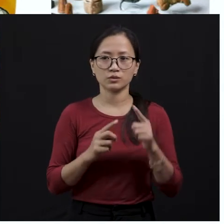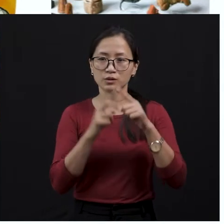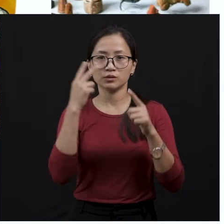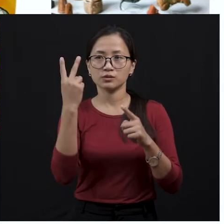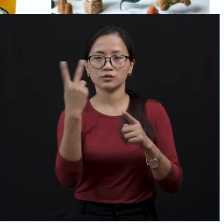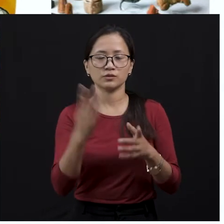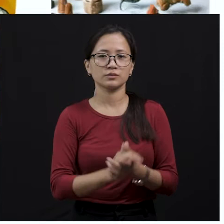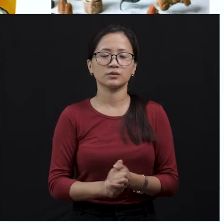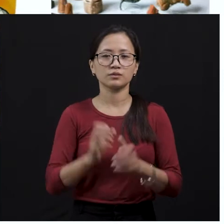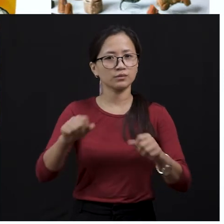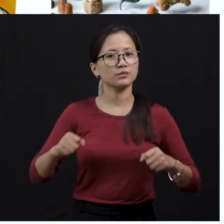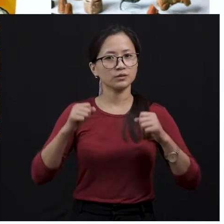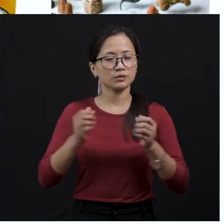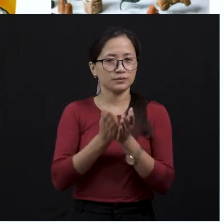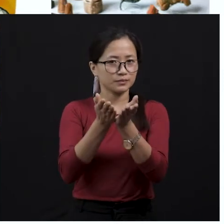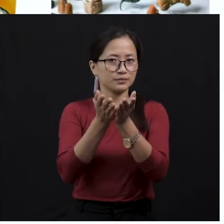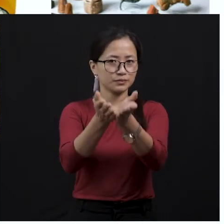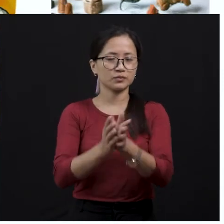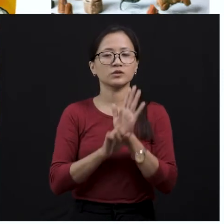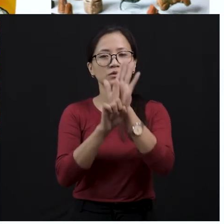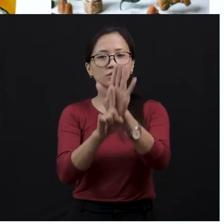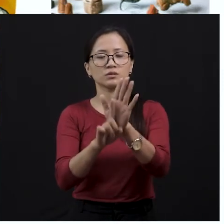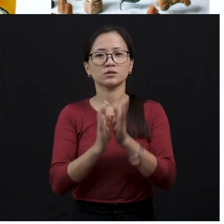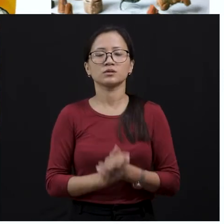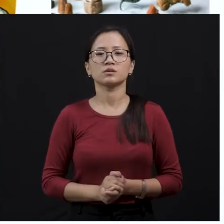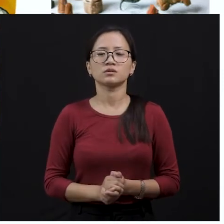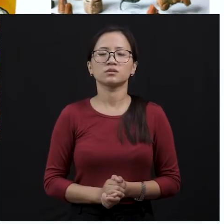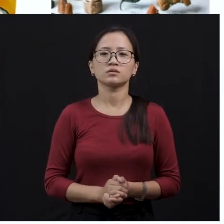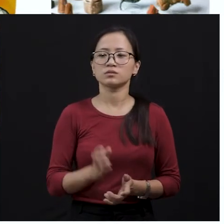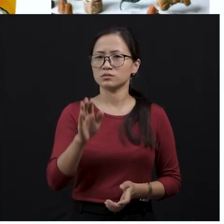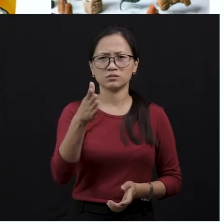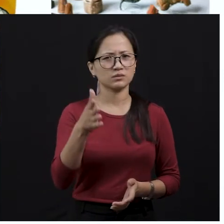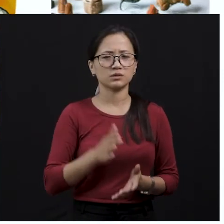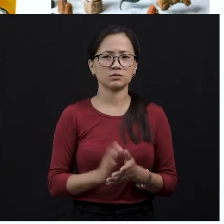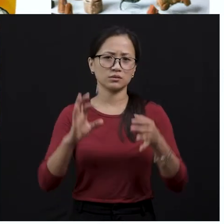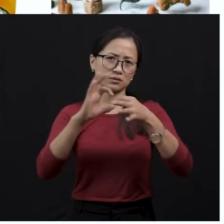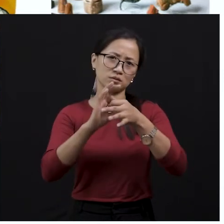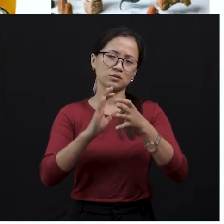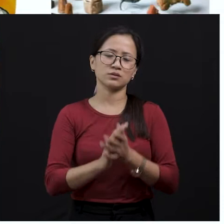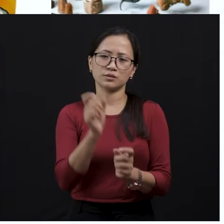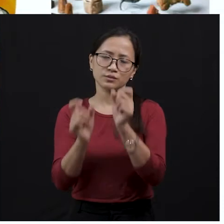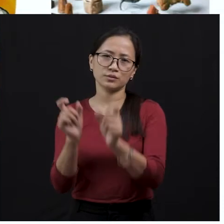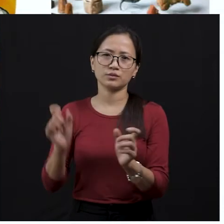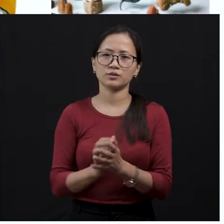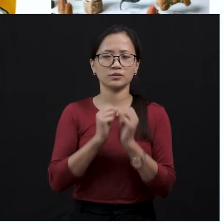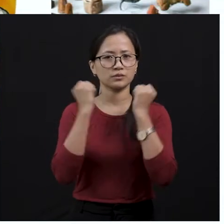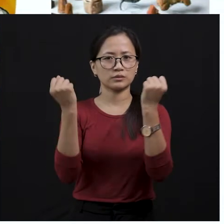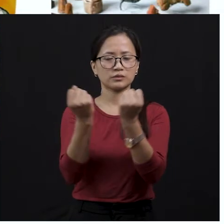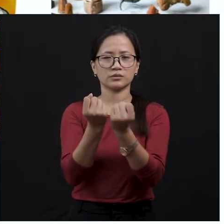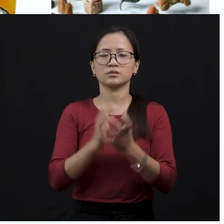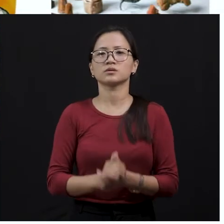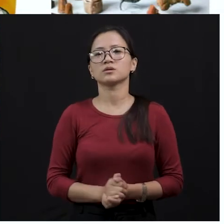traveling by these boats and ships. So it shows that they were not only connected with the people in their